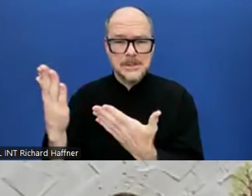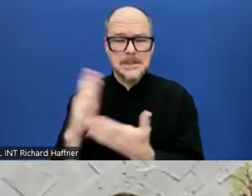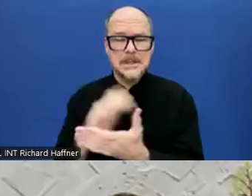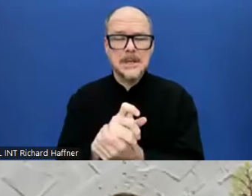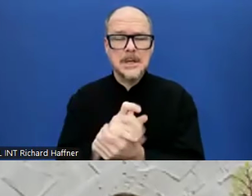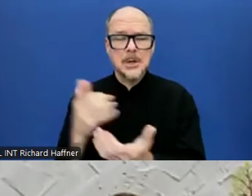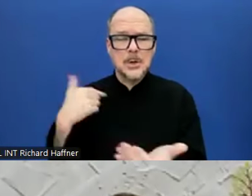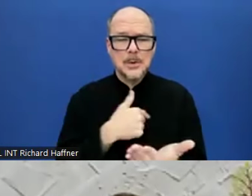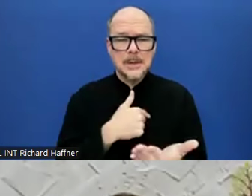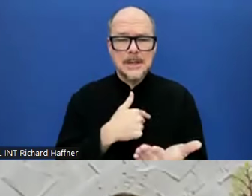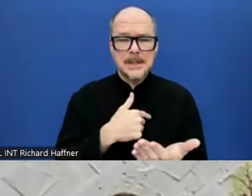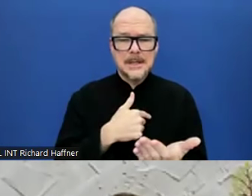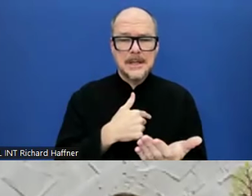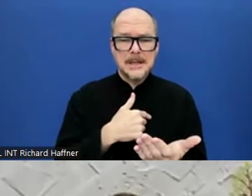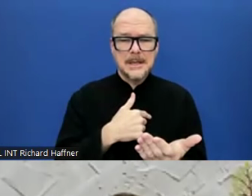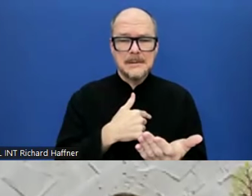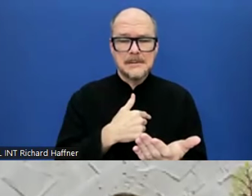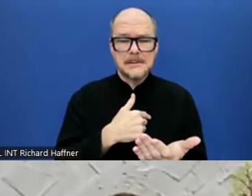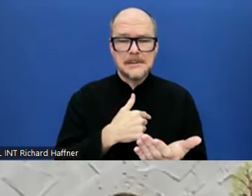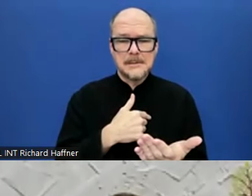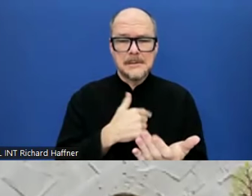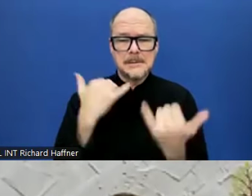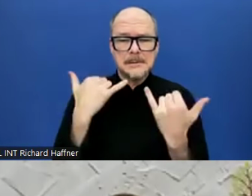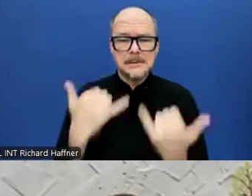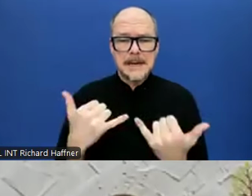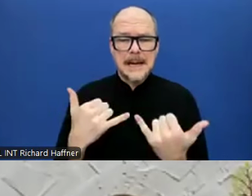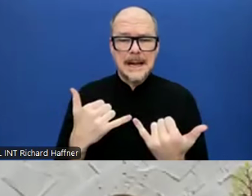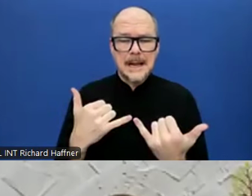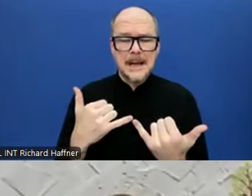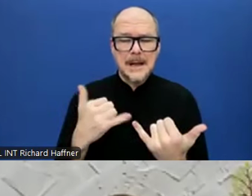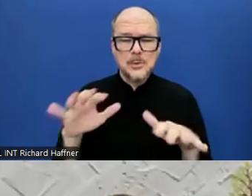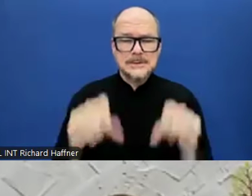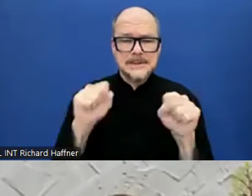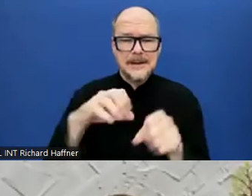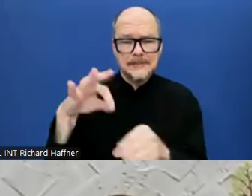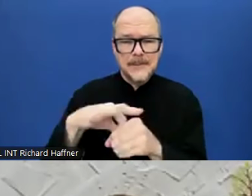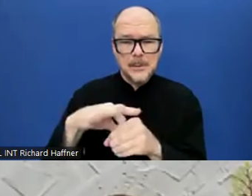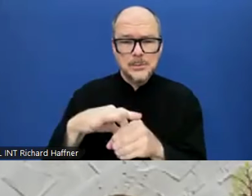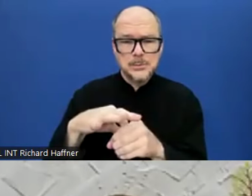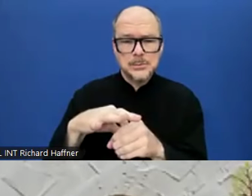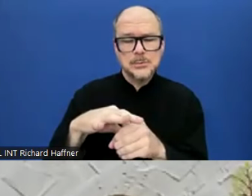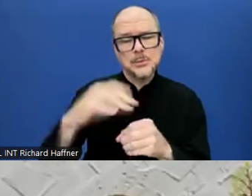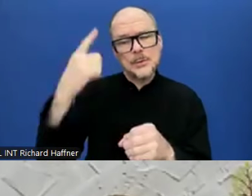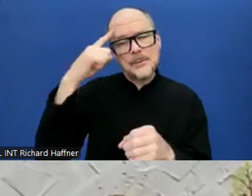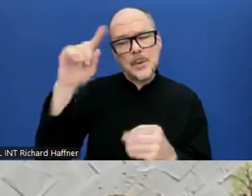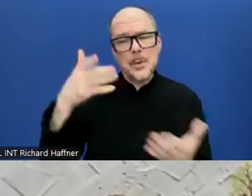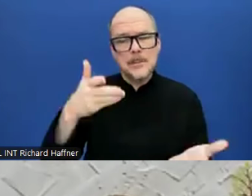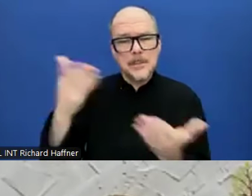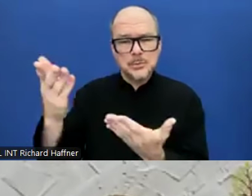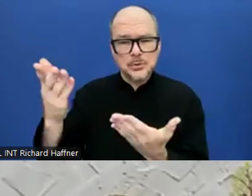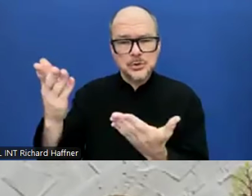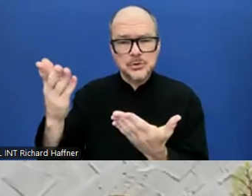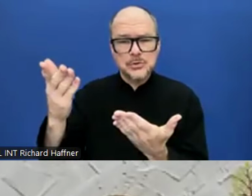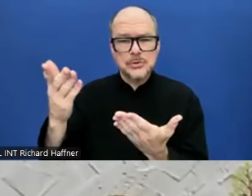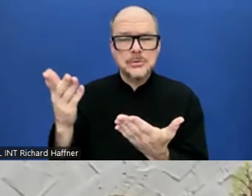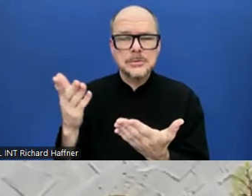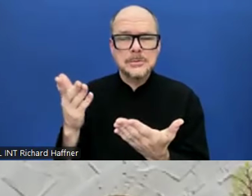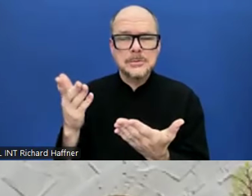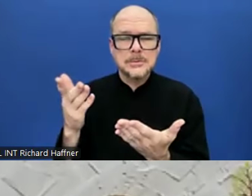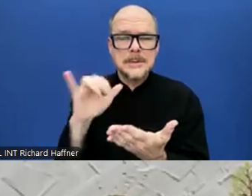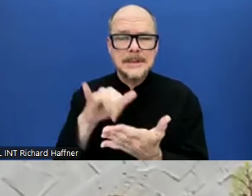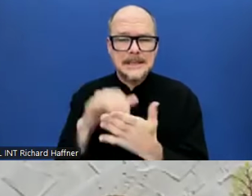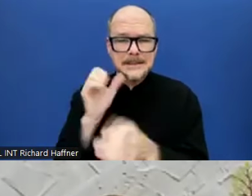would now take a vote for the motion that's been made